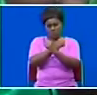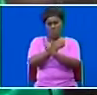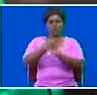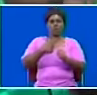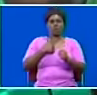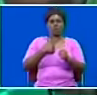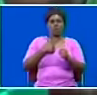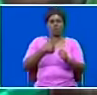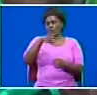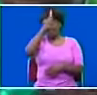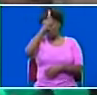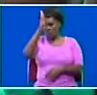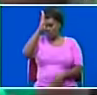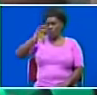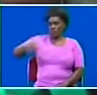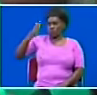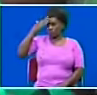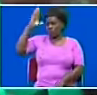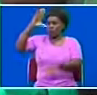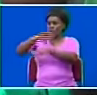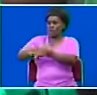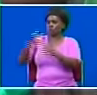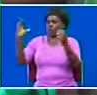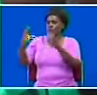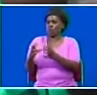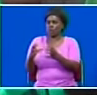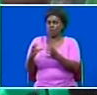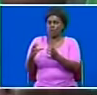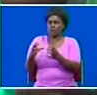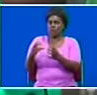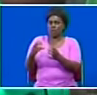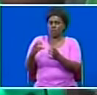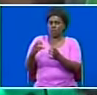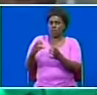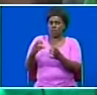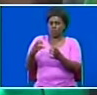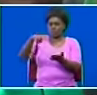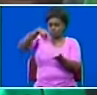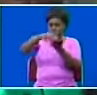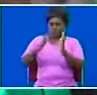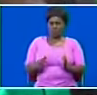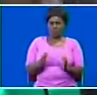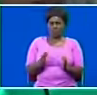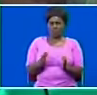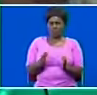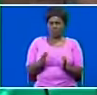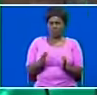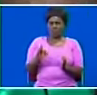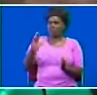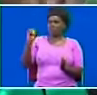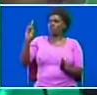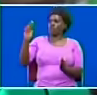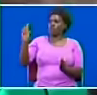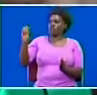Tunatembea katika Bungoma County. Unajua NASA candidate katika Bungoma County ni weekly for follow Angamati. Of Ford Kenya. Sasa